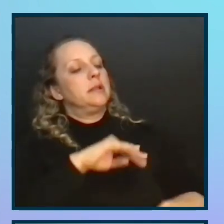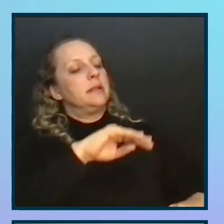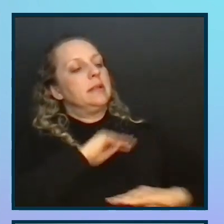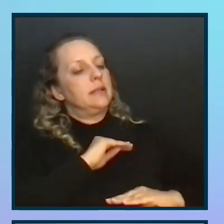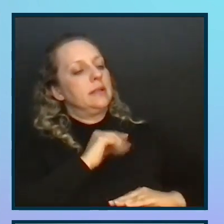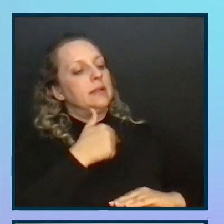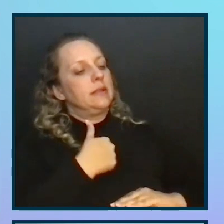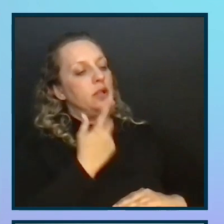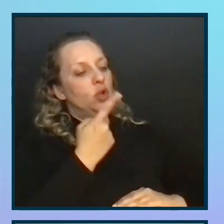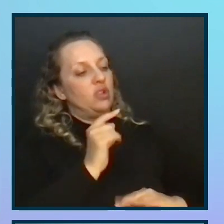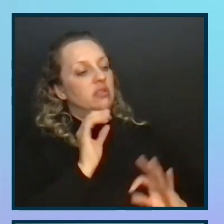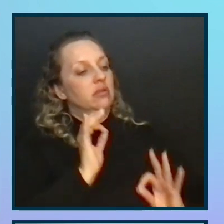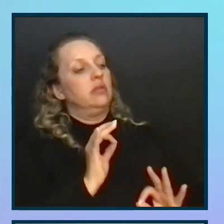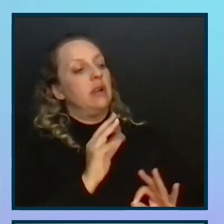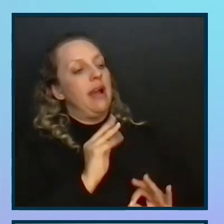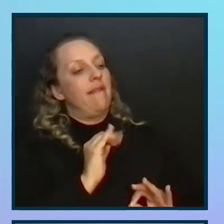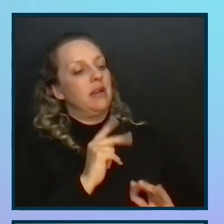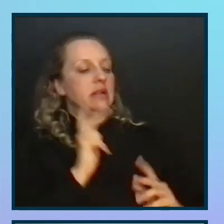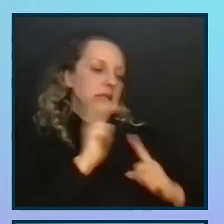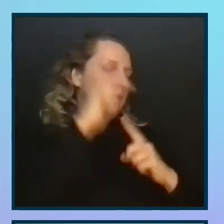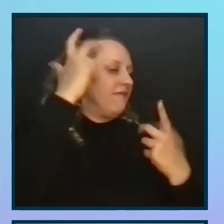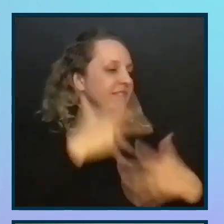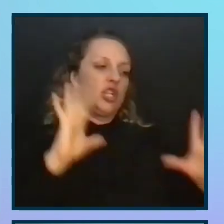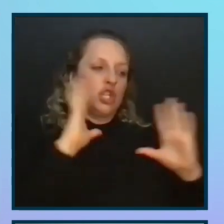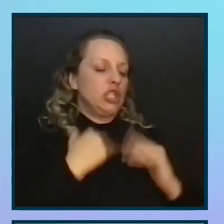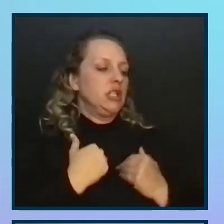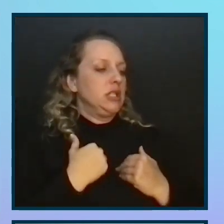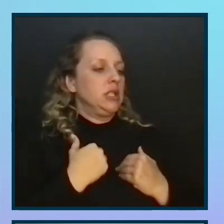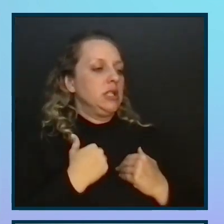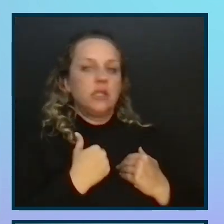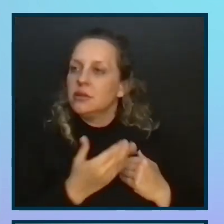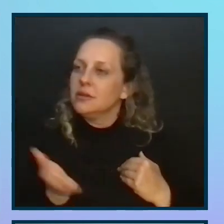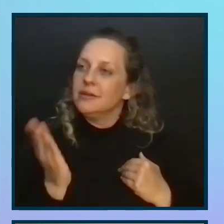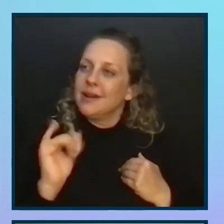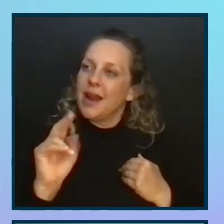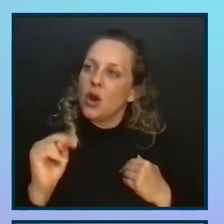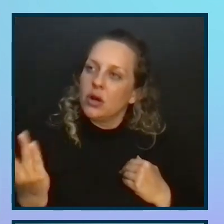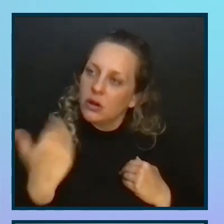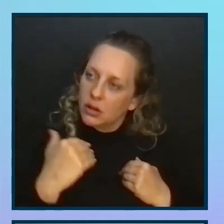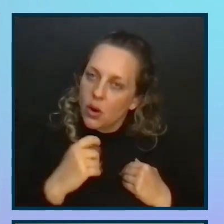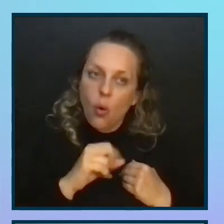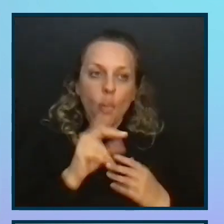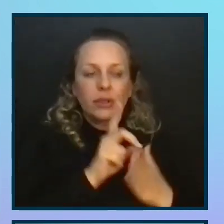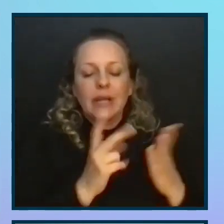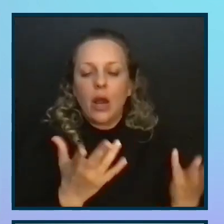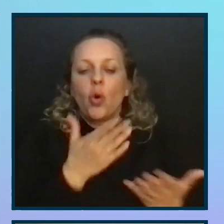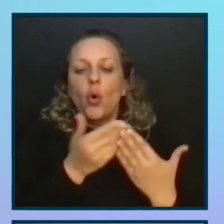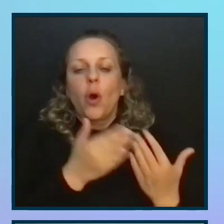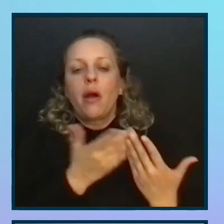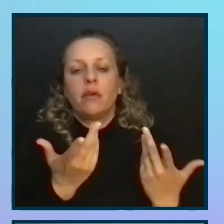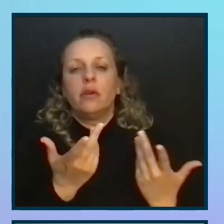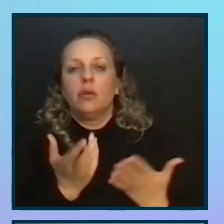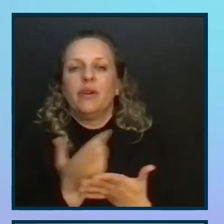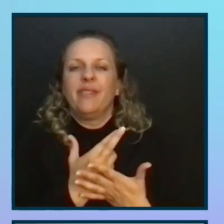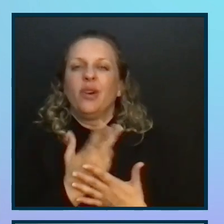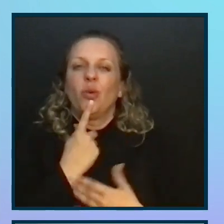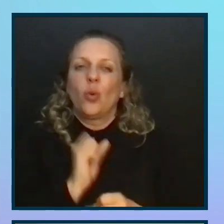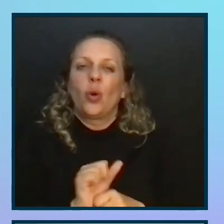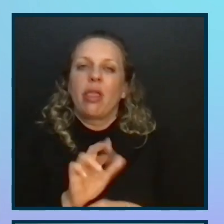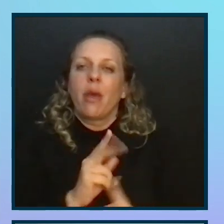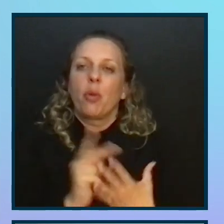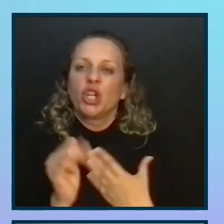of done, it looks like it's the MVP, let's go over it with Aaron now, or with whoever the designer was who was working on the